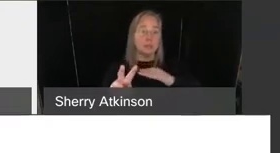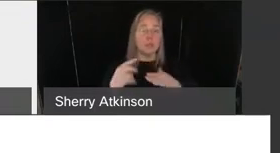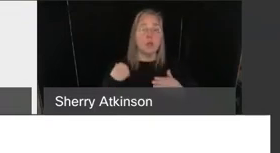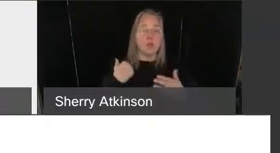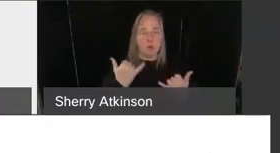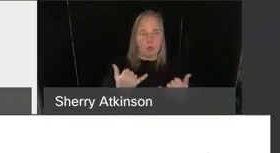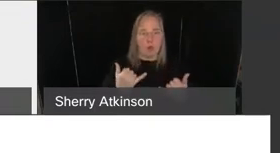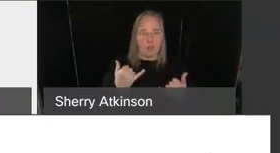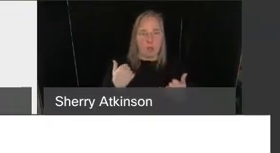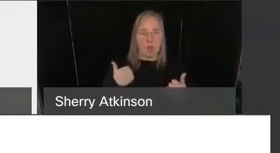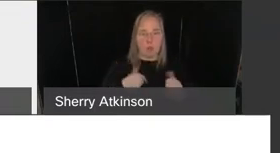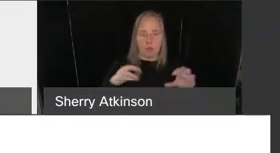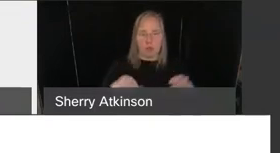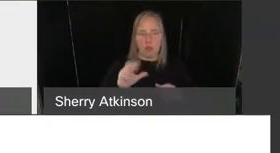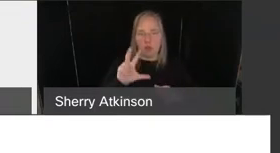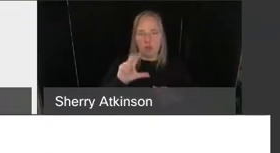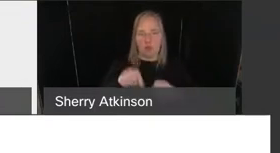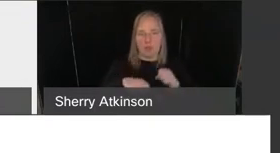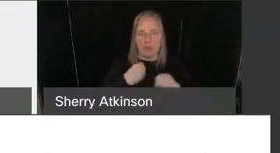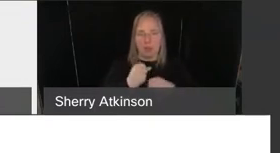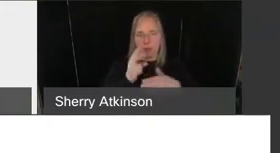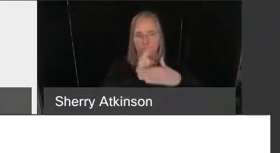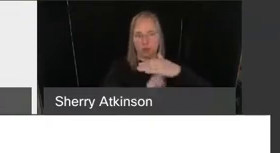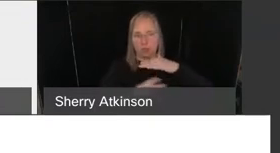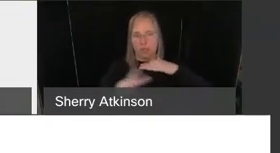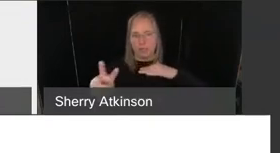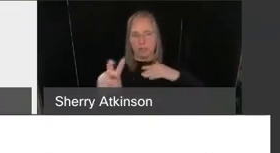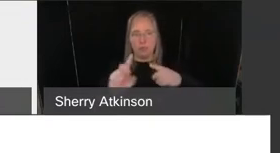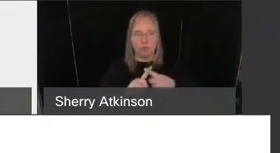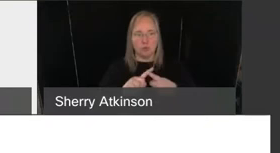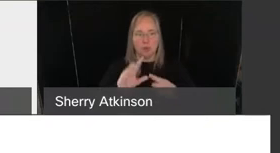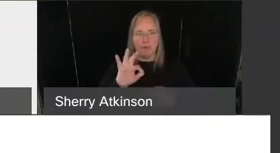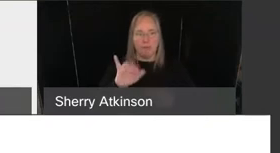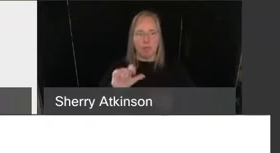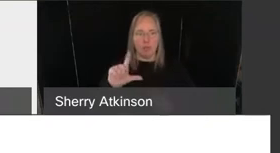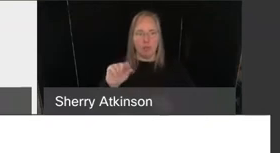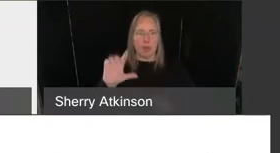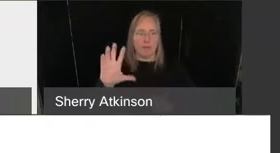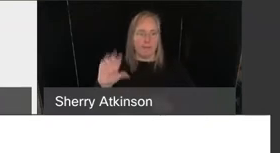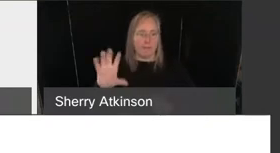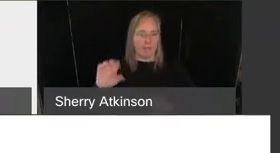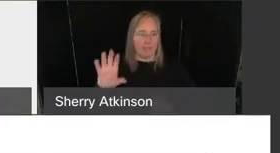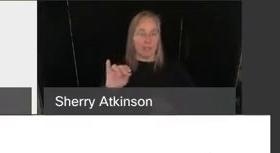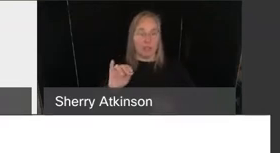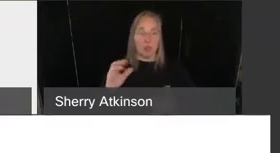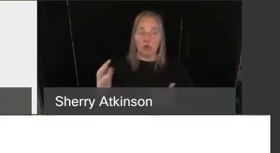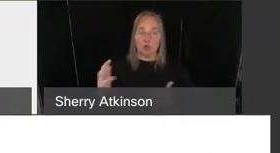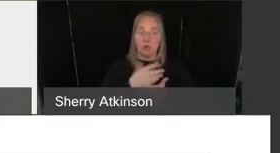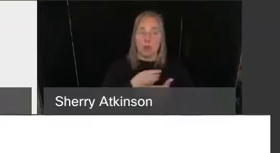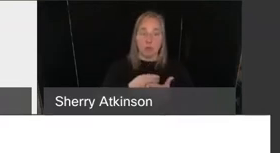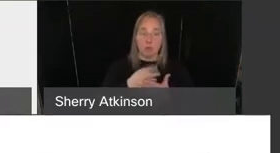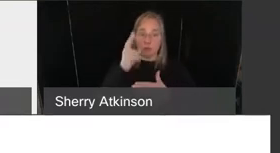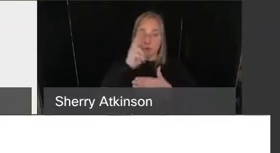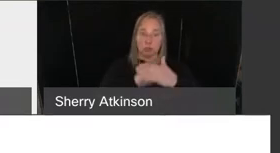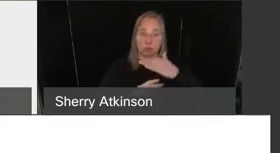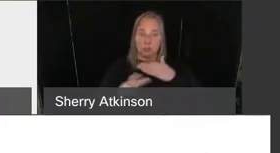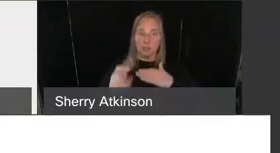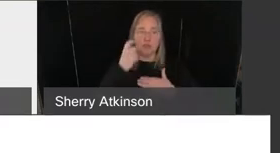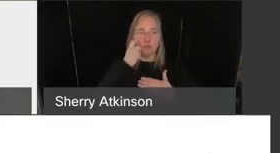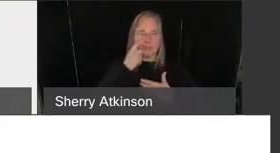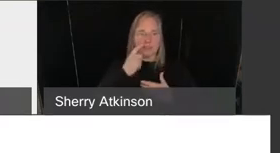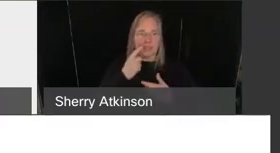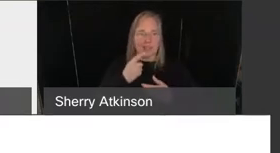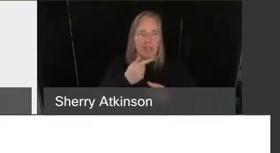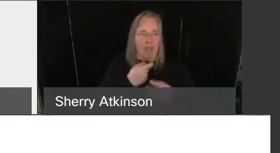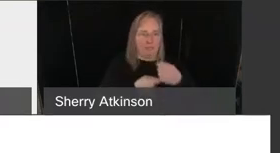30-year projection through fiscal year 2050. And these revenue projections have recently been updated as